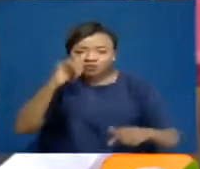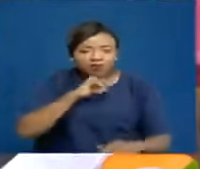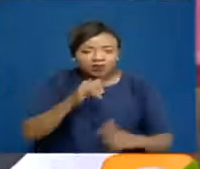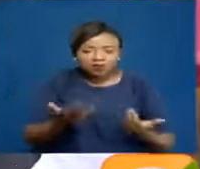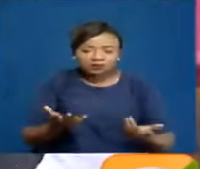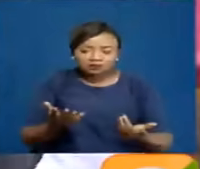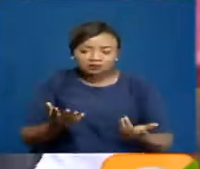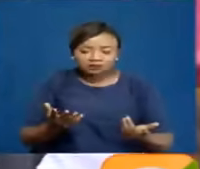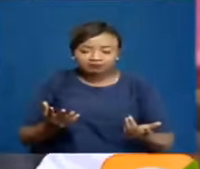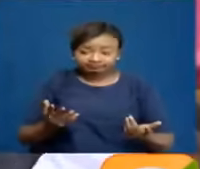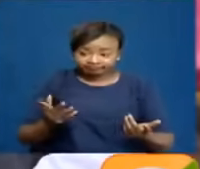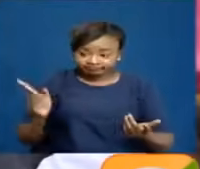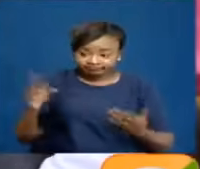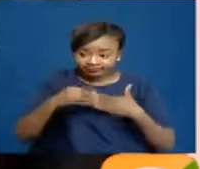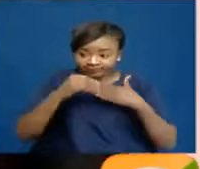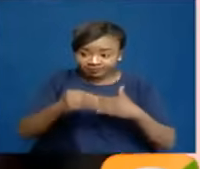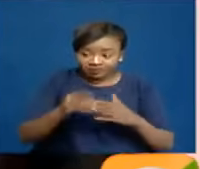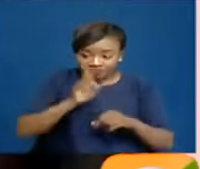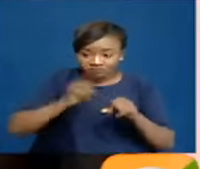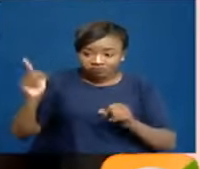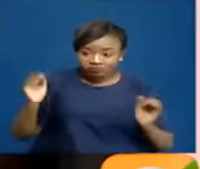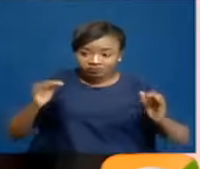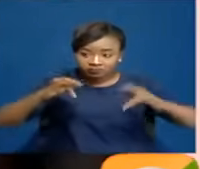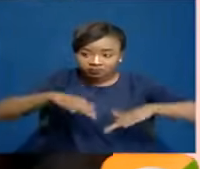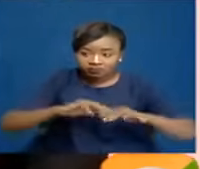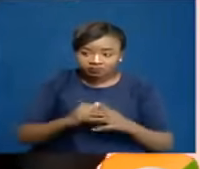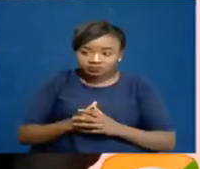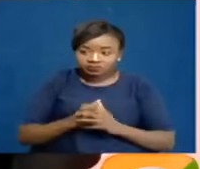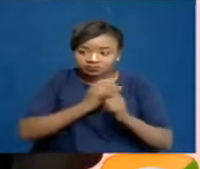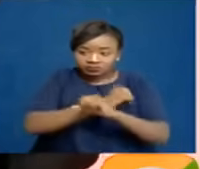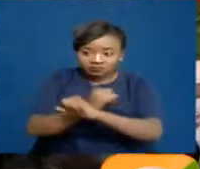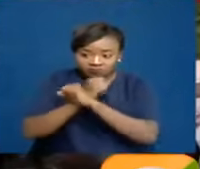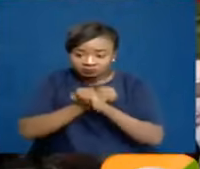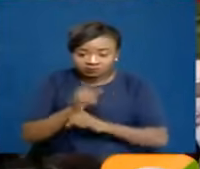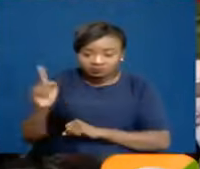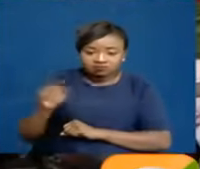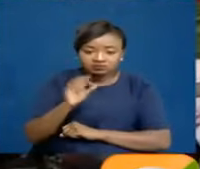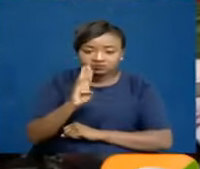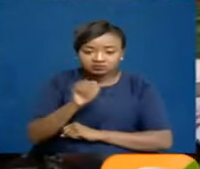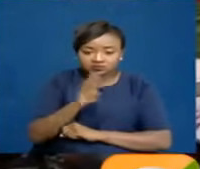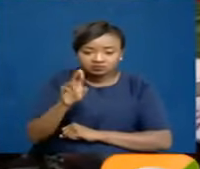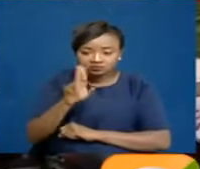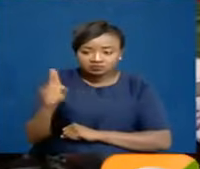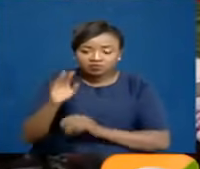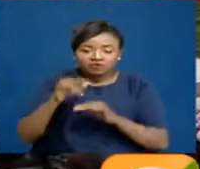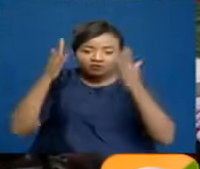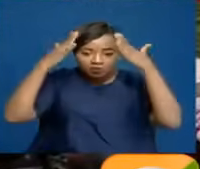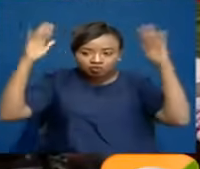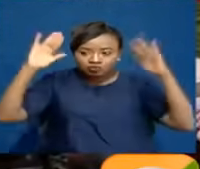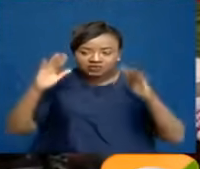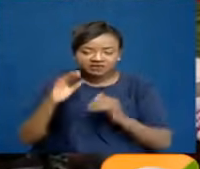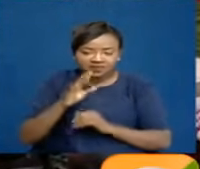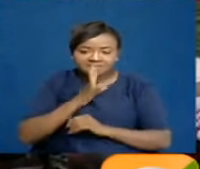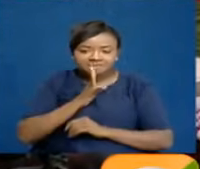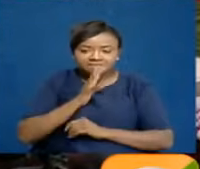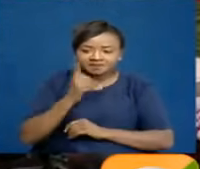leaders used the Okoa Katiba event to defend Embakasi Member of Parliament Babu Owino over sentiments made by Uganda's President